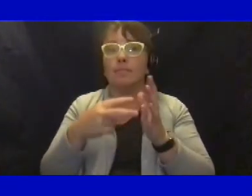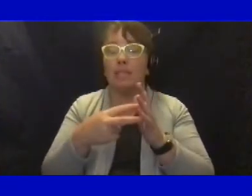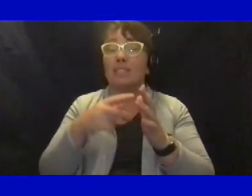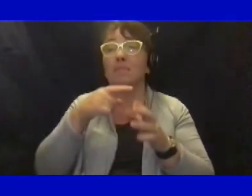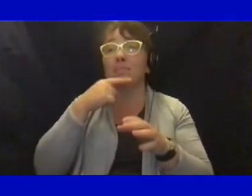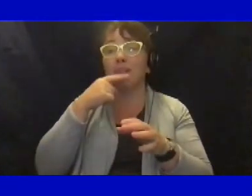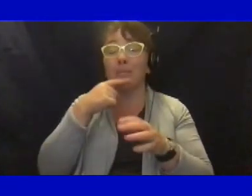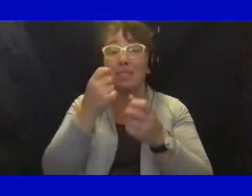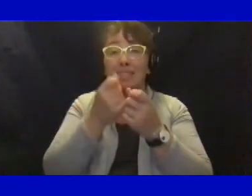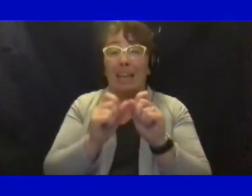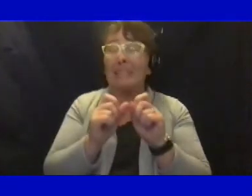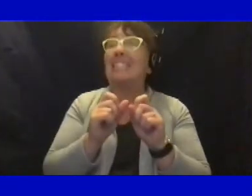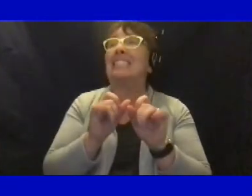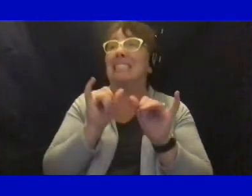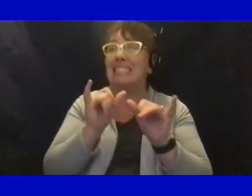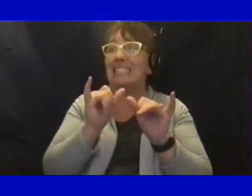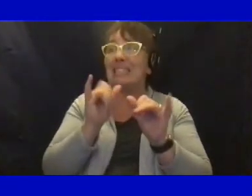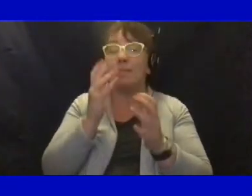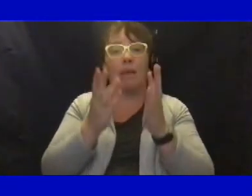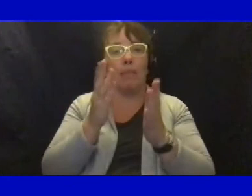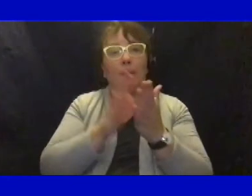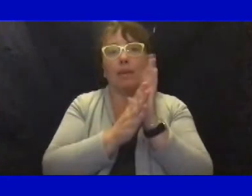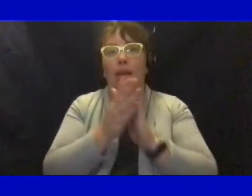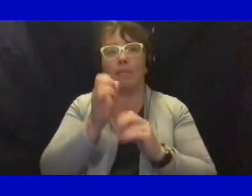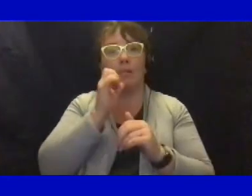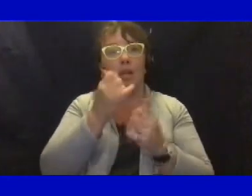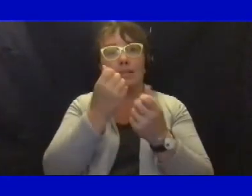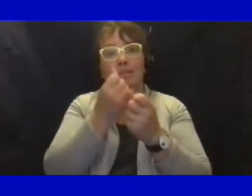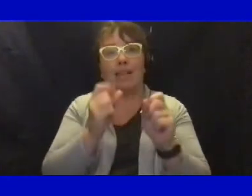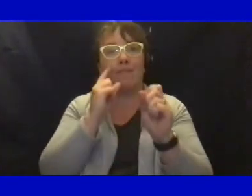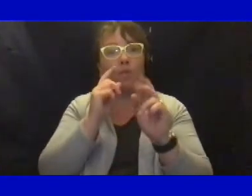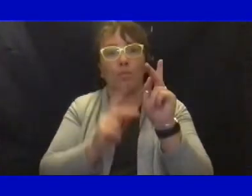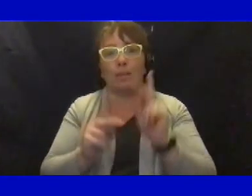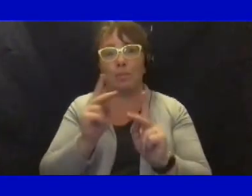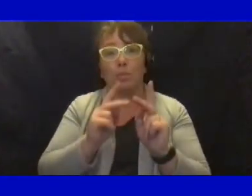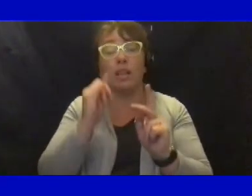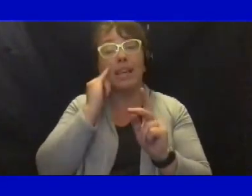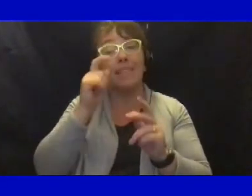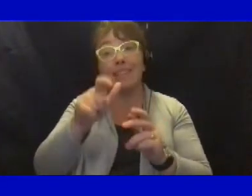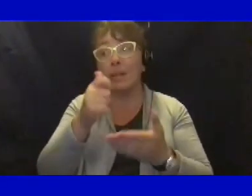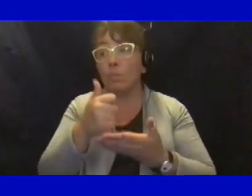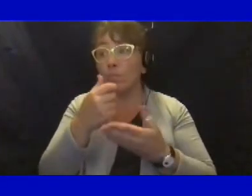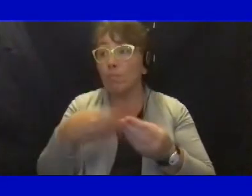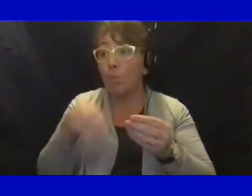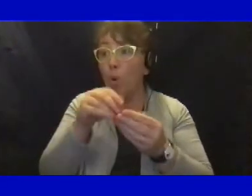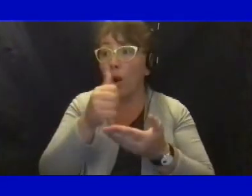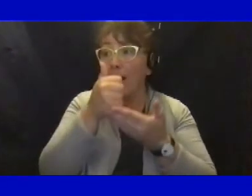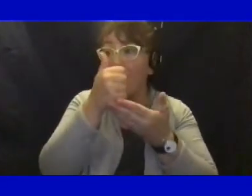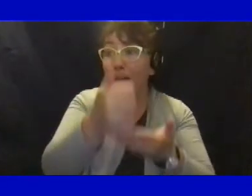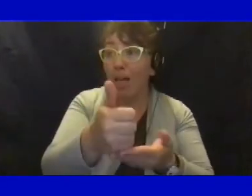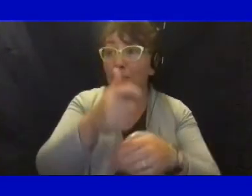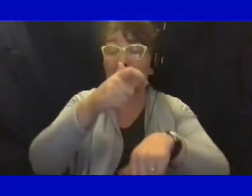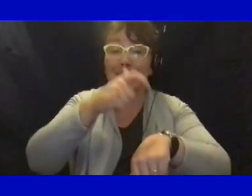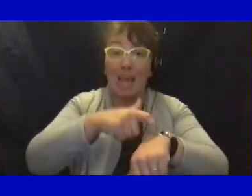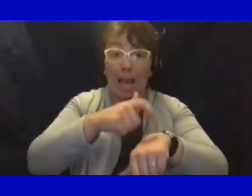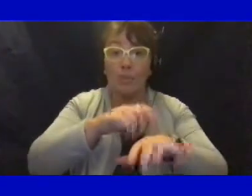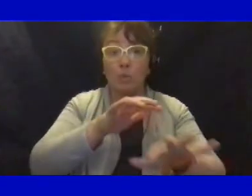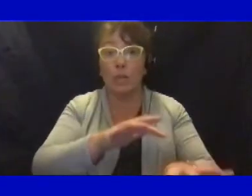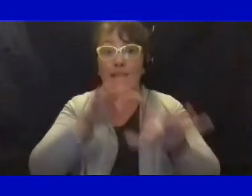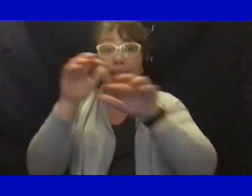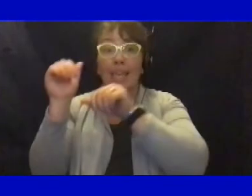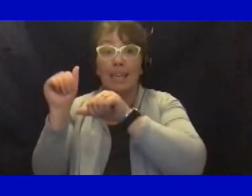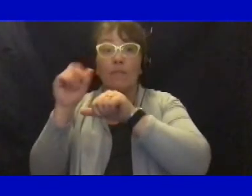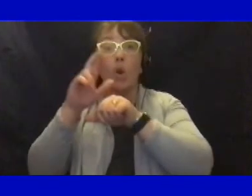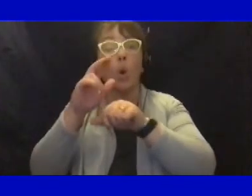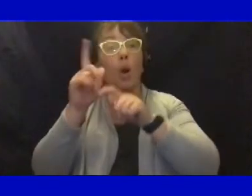it may be unsafe for people. If you need extra assistance or time to evacuate, if you've got large